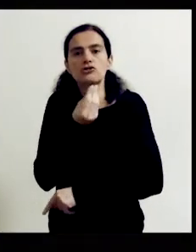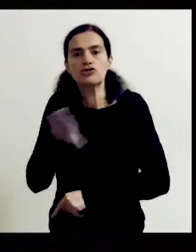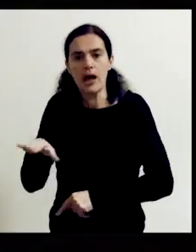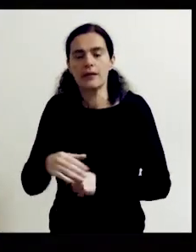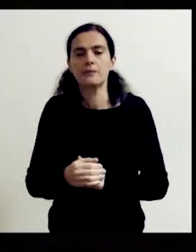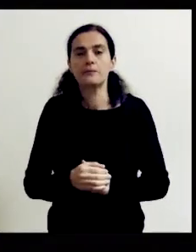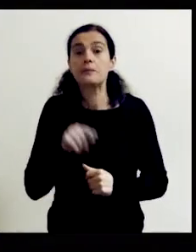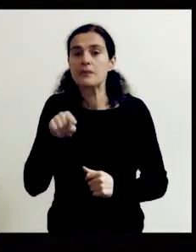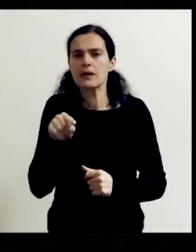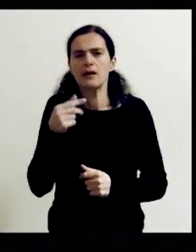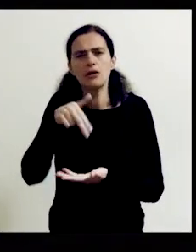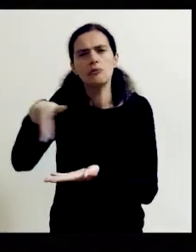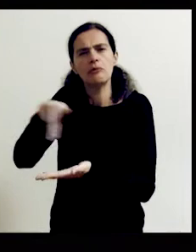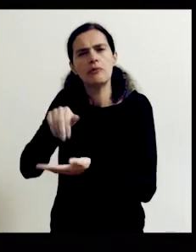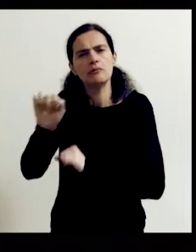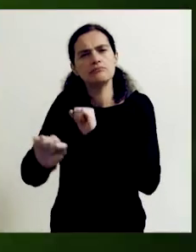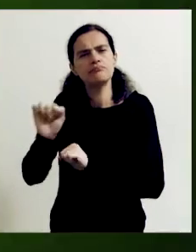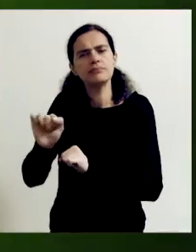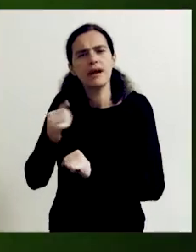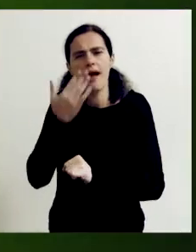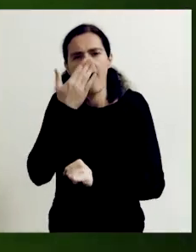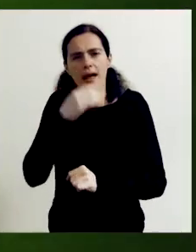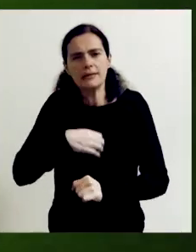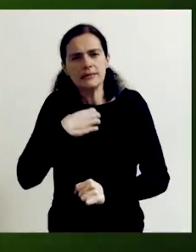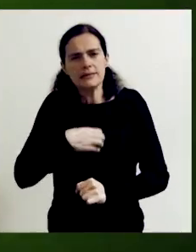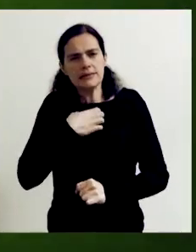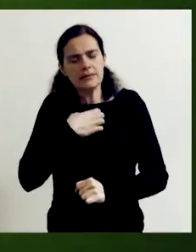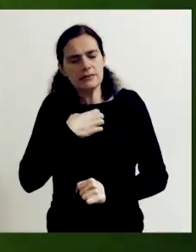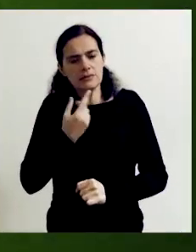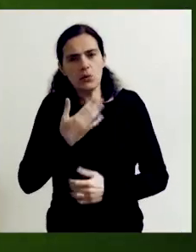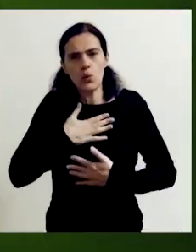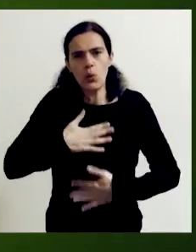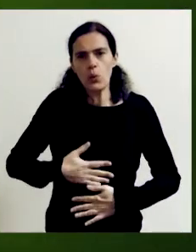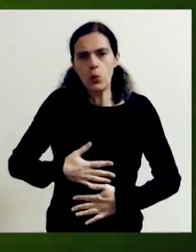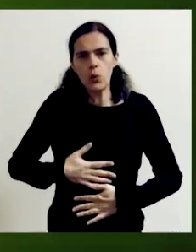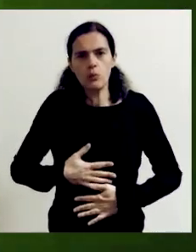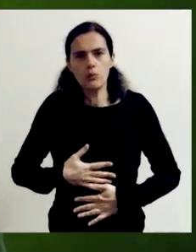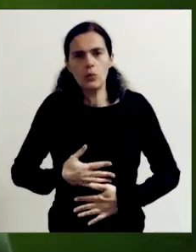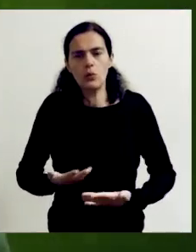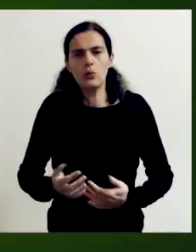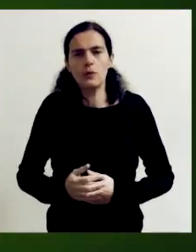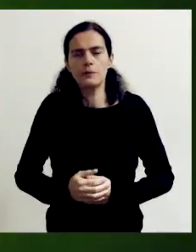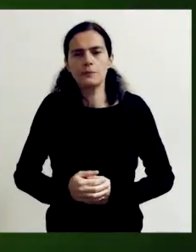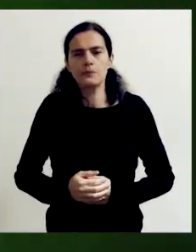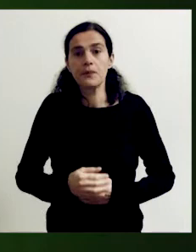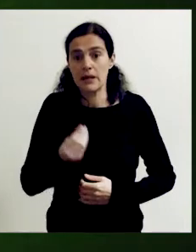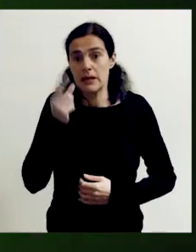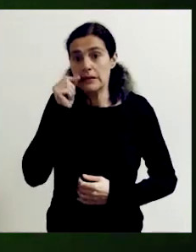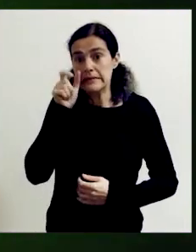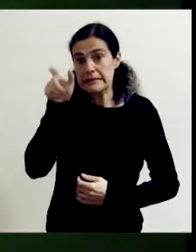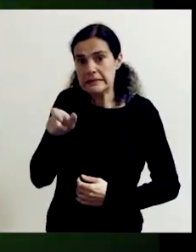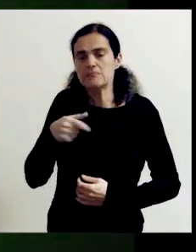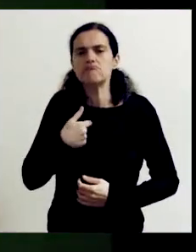Boyle Child. And in these performances, you almost have the feeling that the body